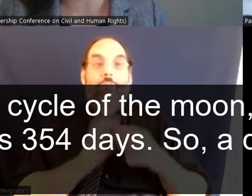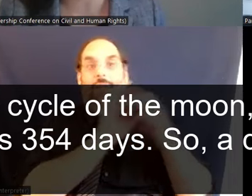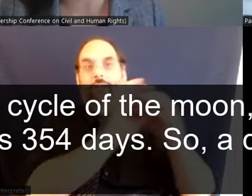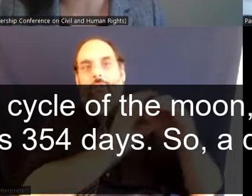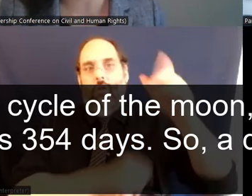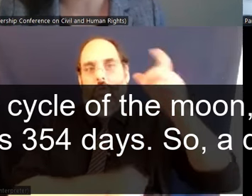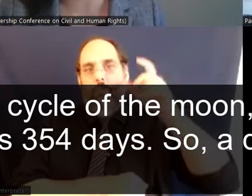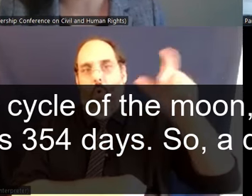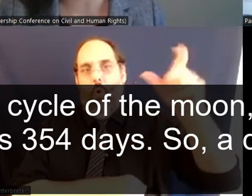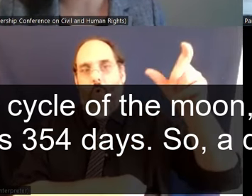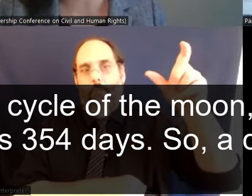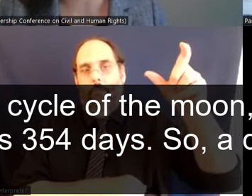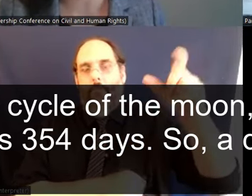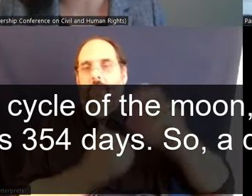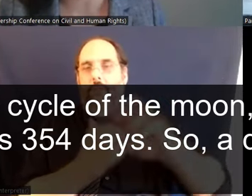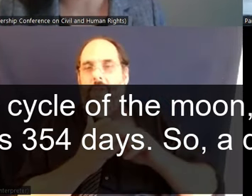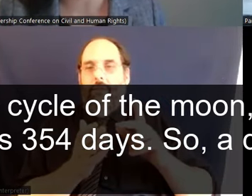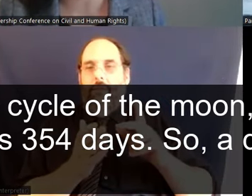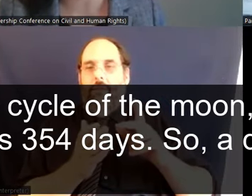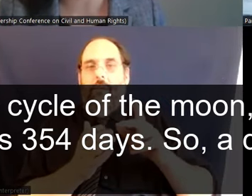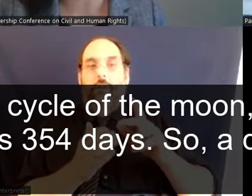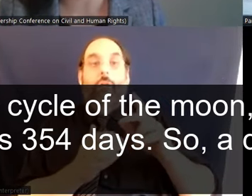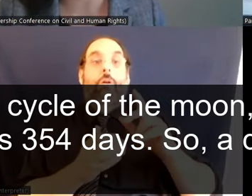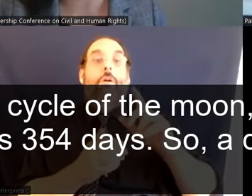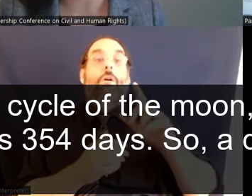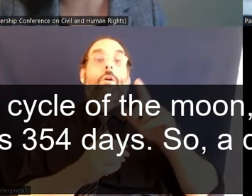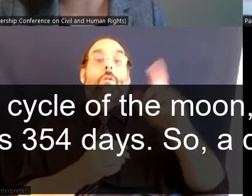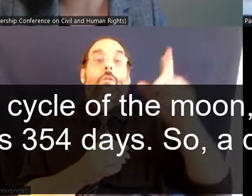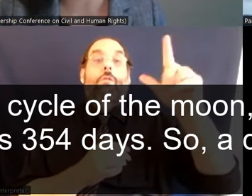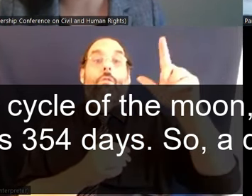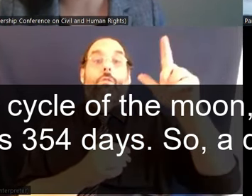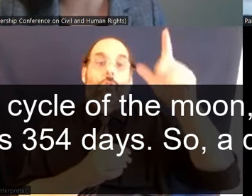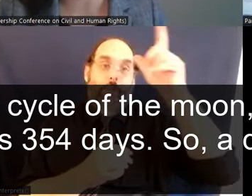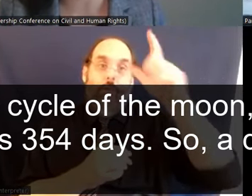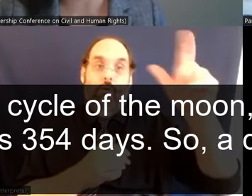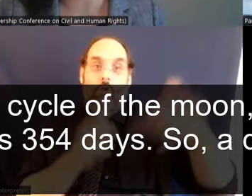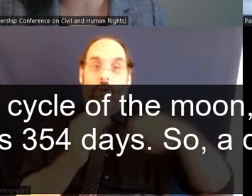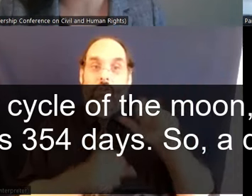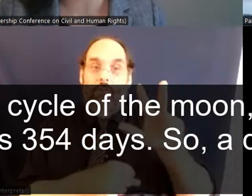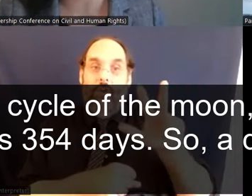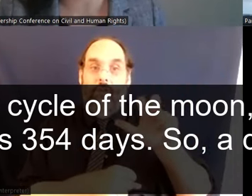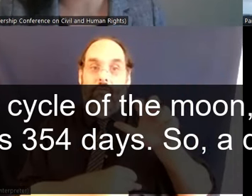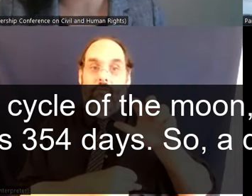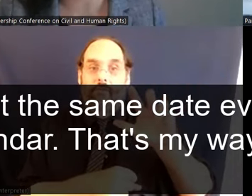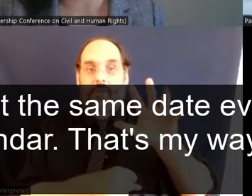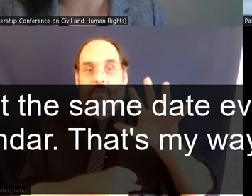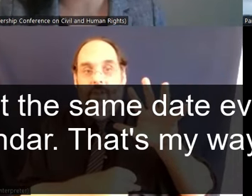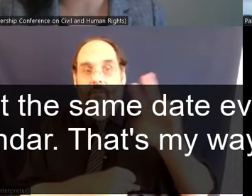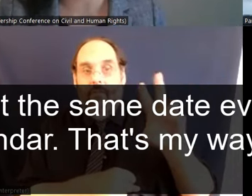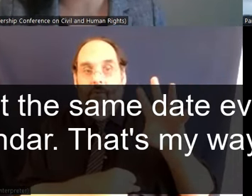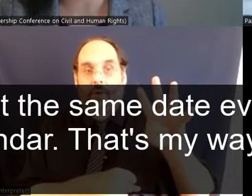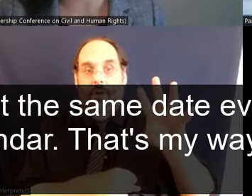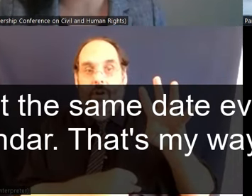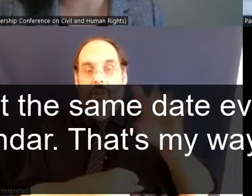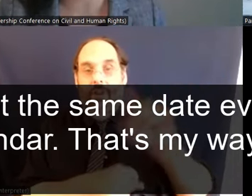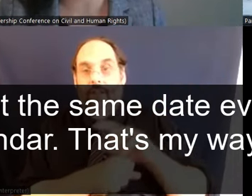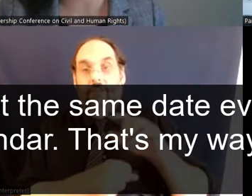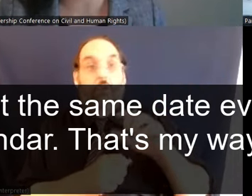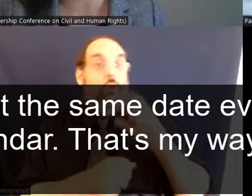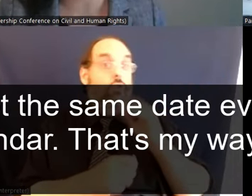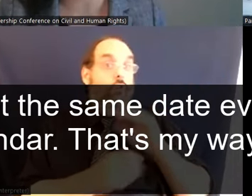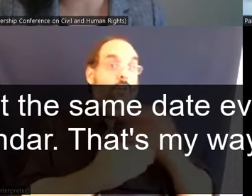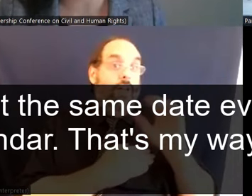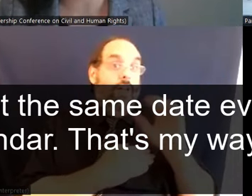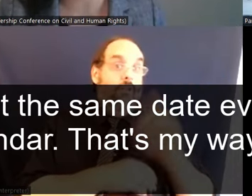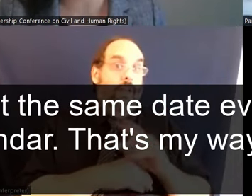moon, which means a lunar year is 354 days. So a date on a Jewish calendar is not the same